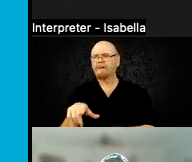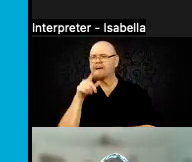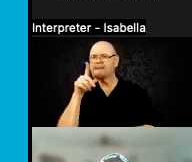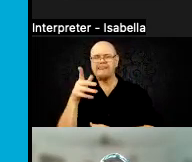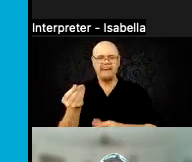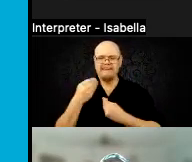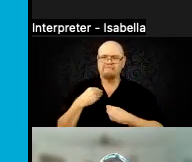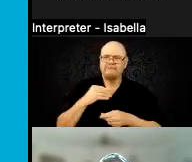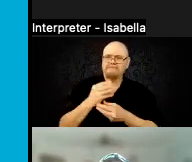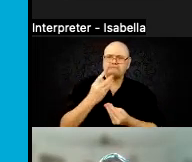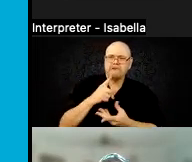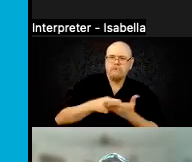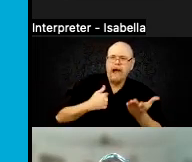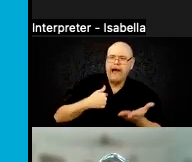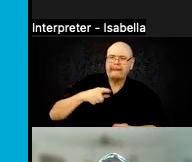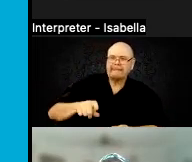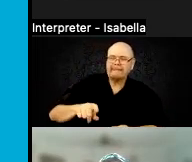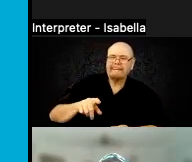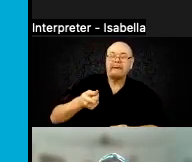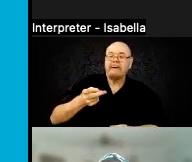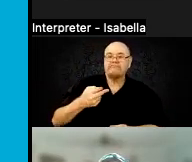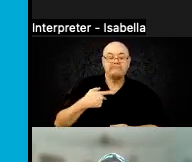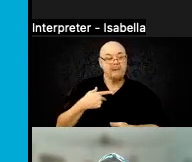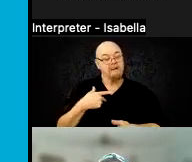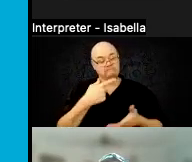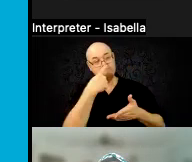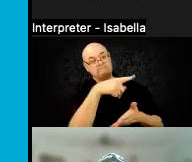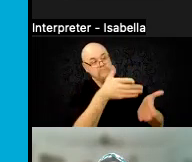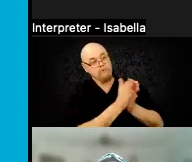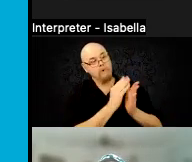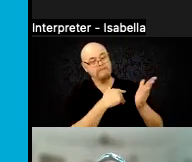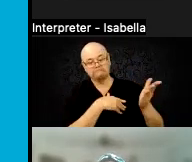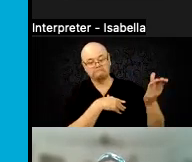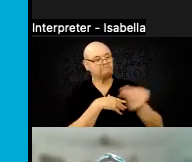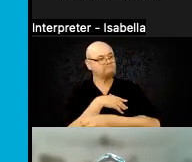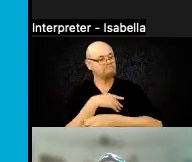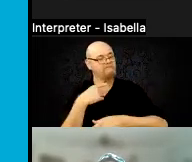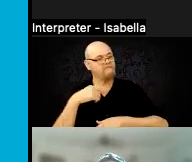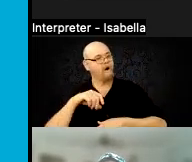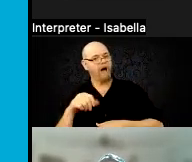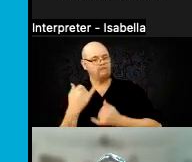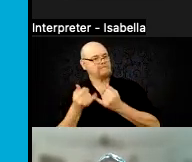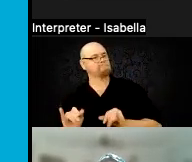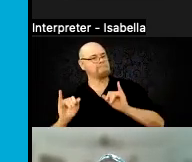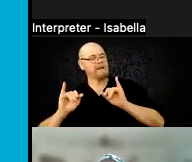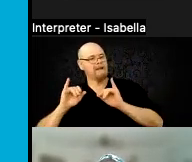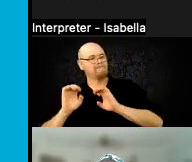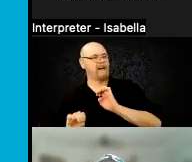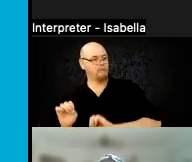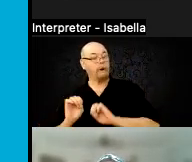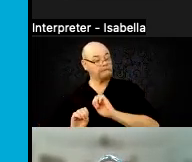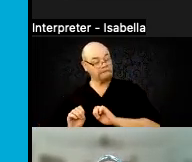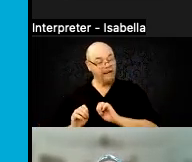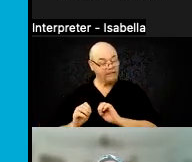you need, then you can request that they pay for somebody else to do an evaluation, an independent evaluation. And there's some things involved with all of